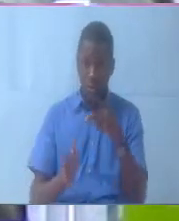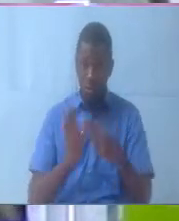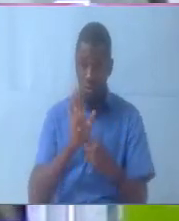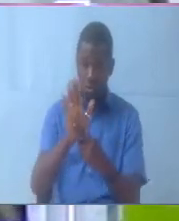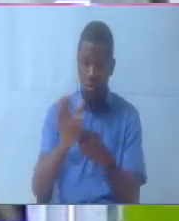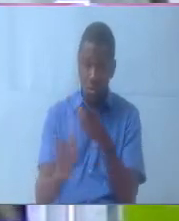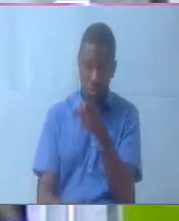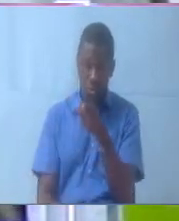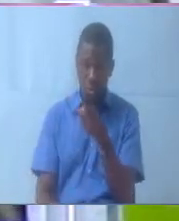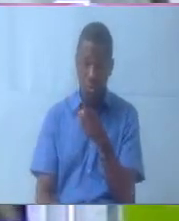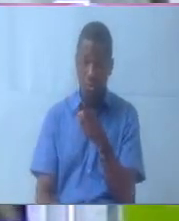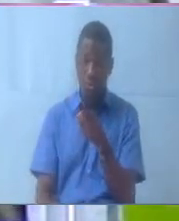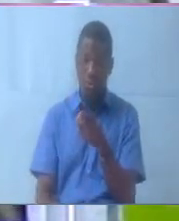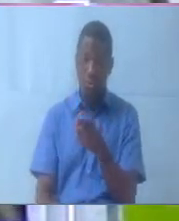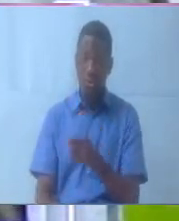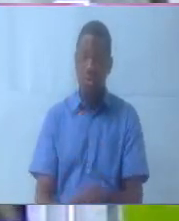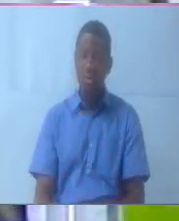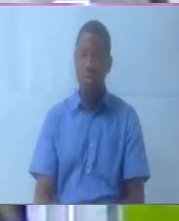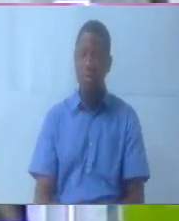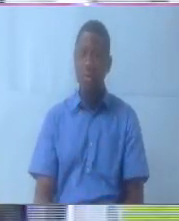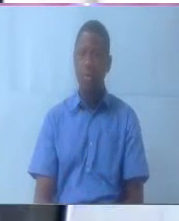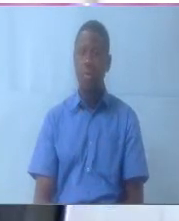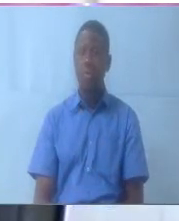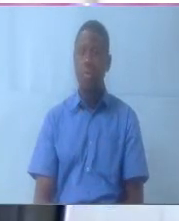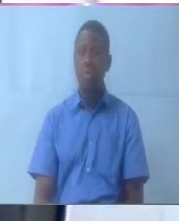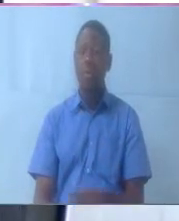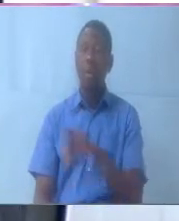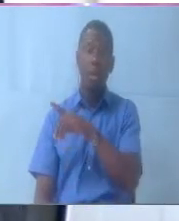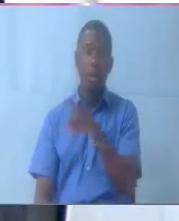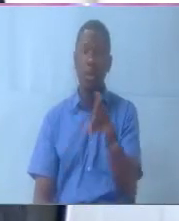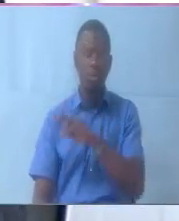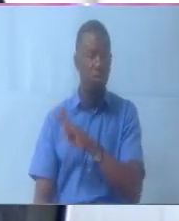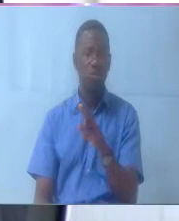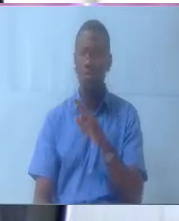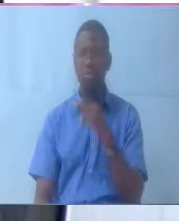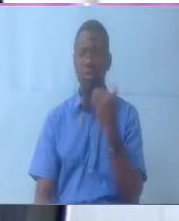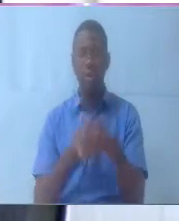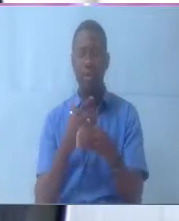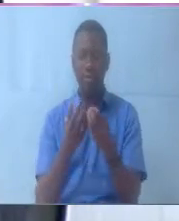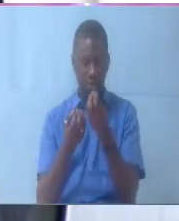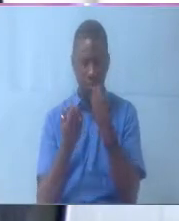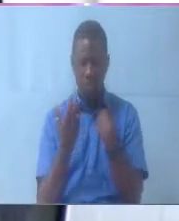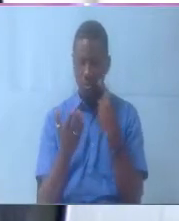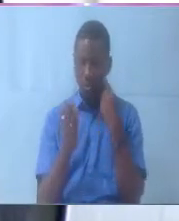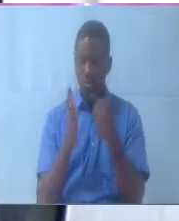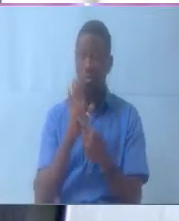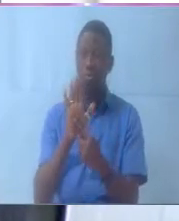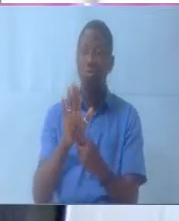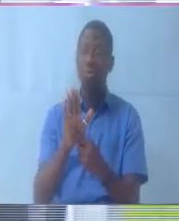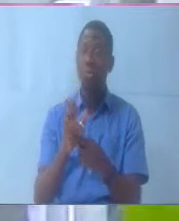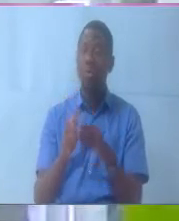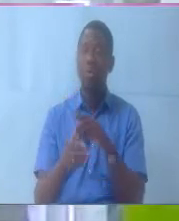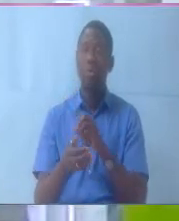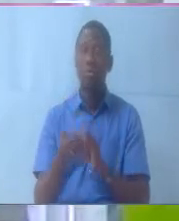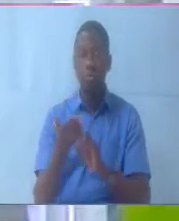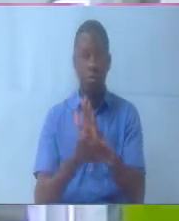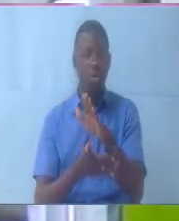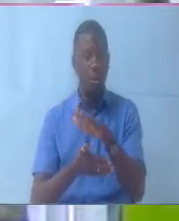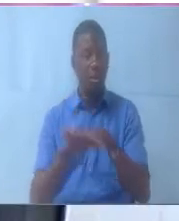wale sembodi la pour kaneno kam banke muta They did not show me the order. ima kango safari ngodi itandina Proceed,